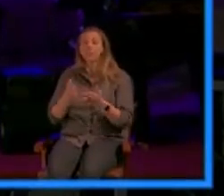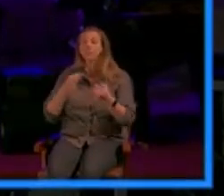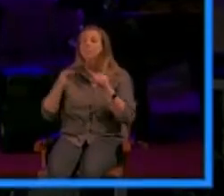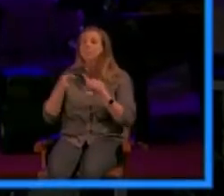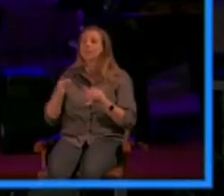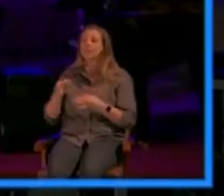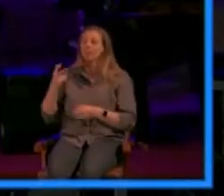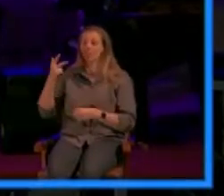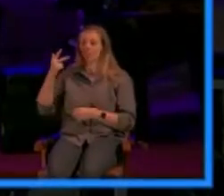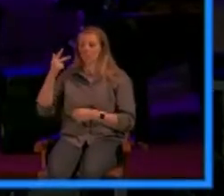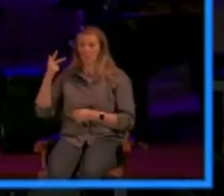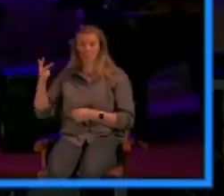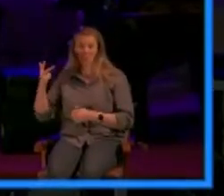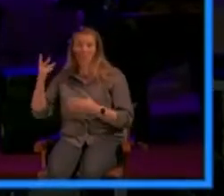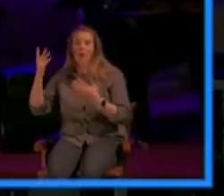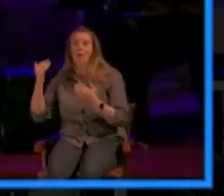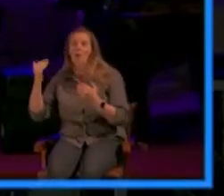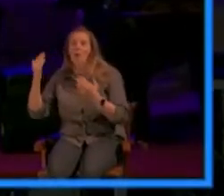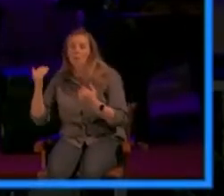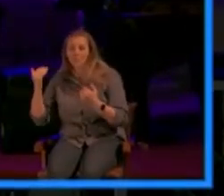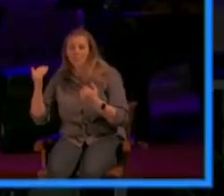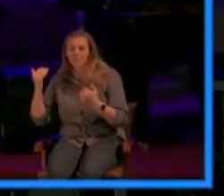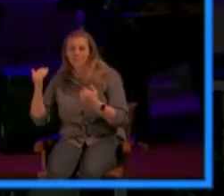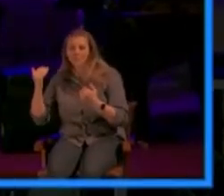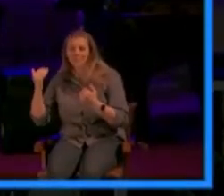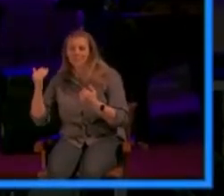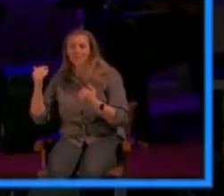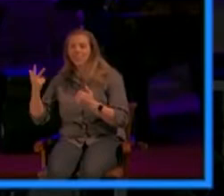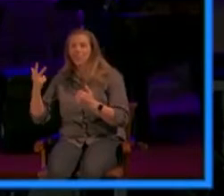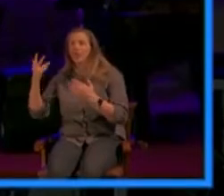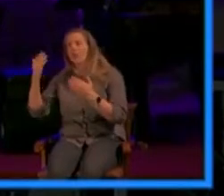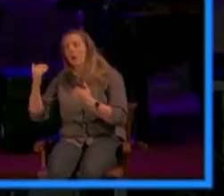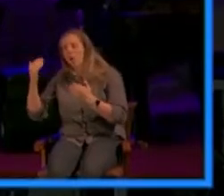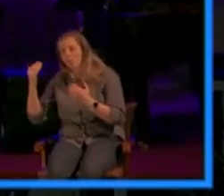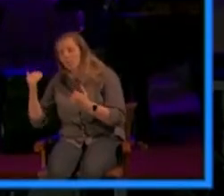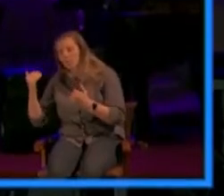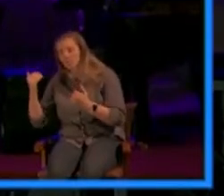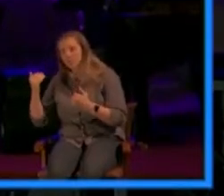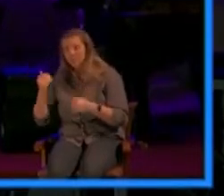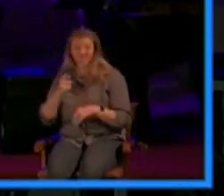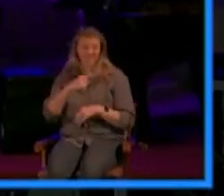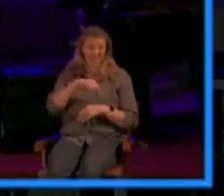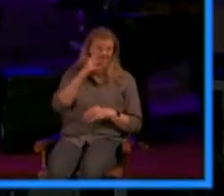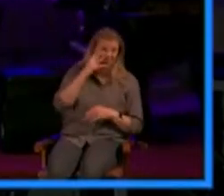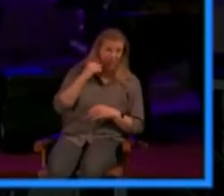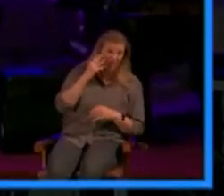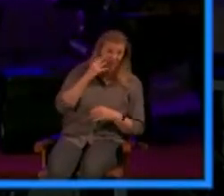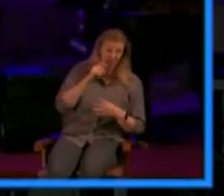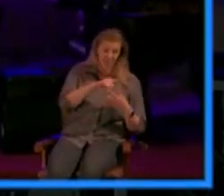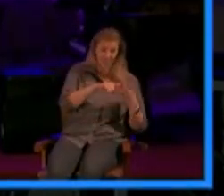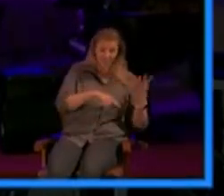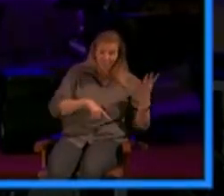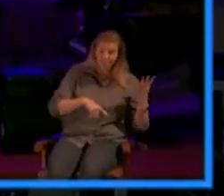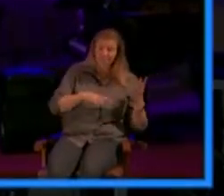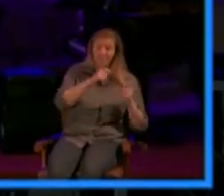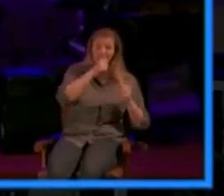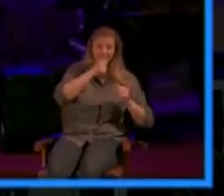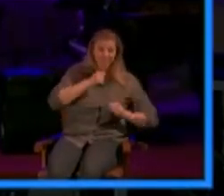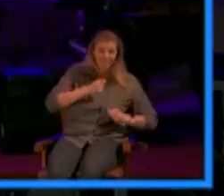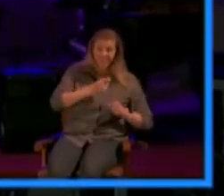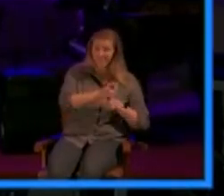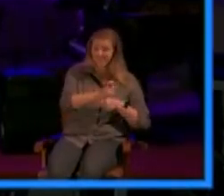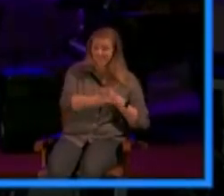God will do if you begin to suffer any kinds of these forms of suffering or persecution. The first